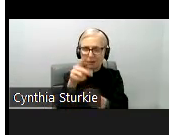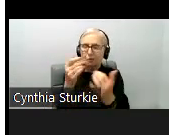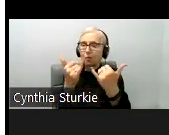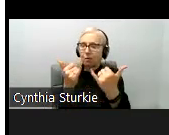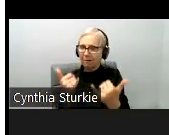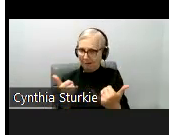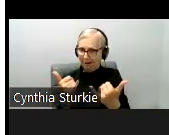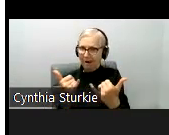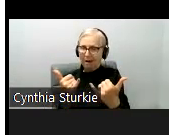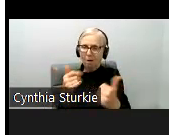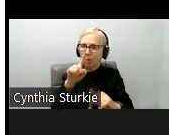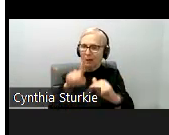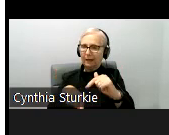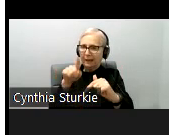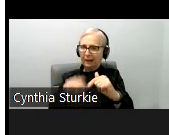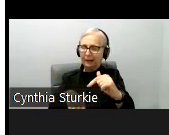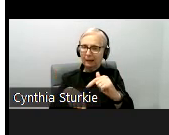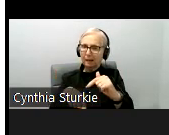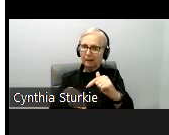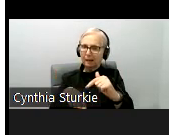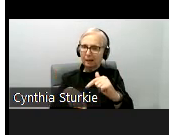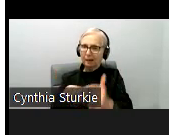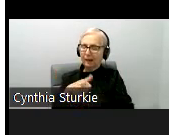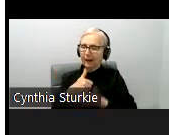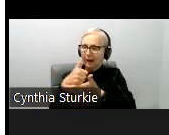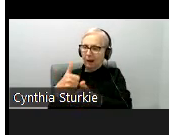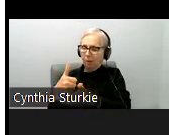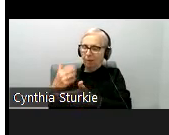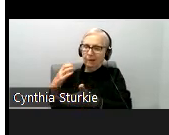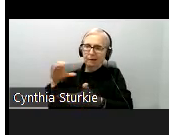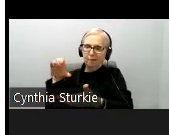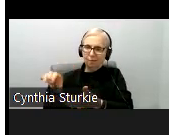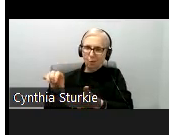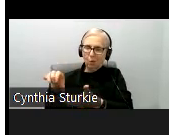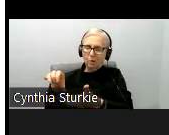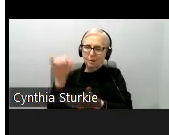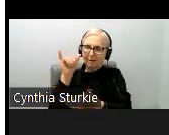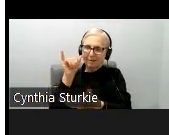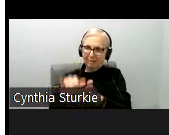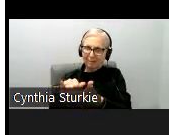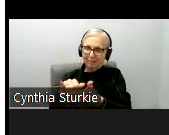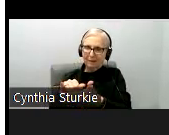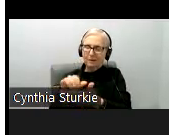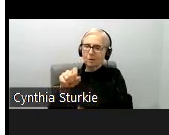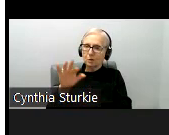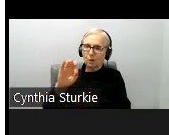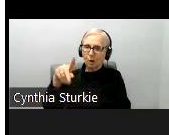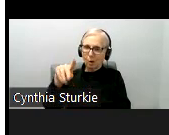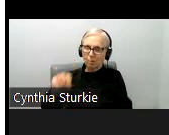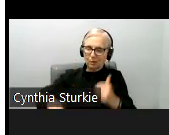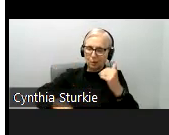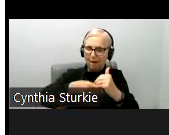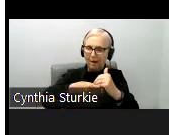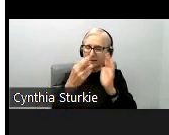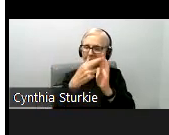in time, we cannot do anything to help enforce and shore up that scope. And so adding this to the rules